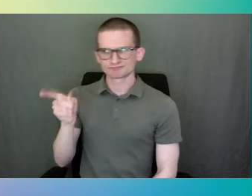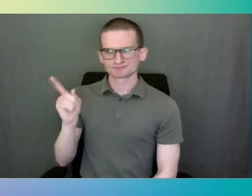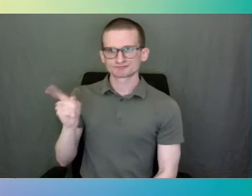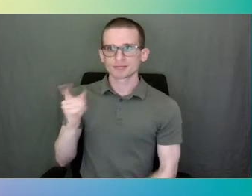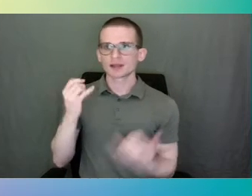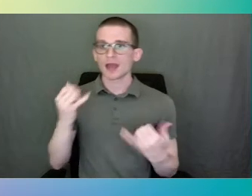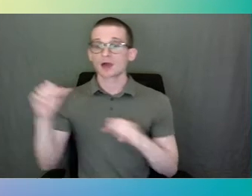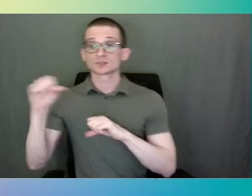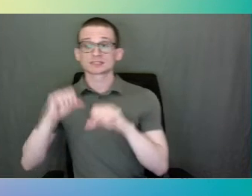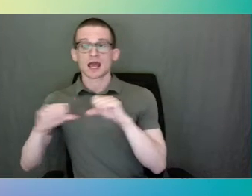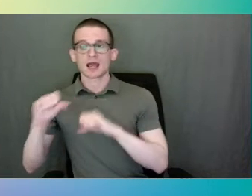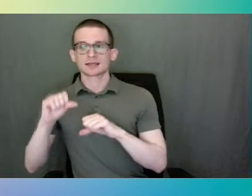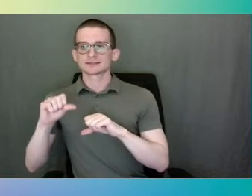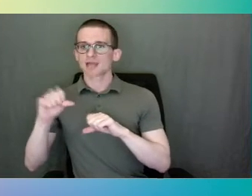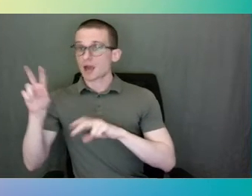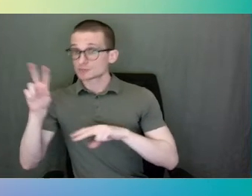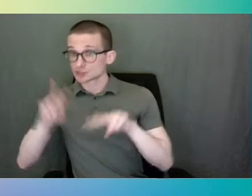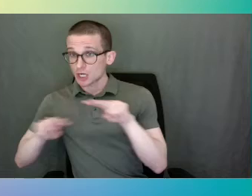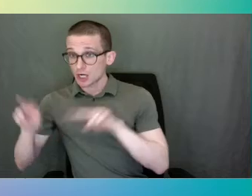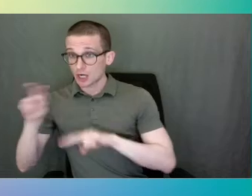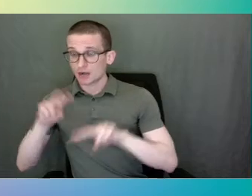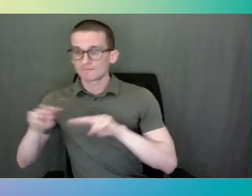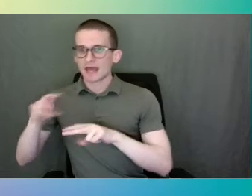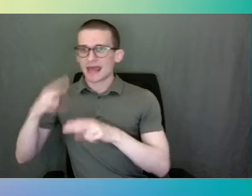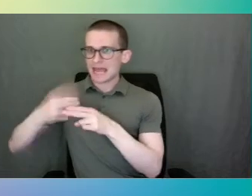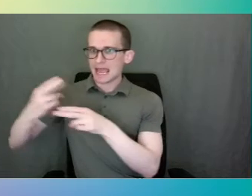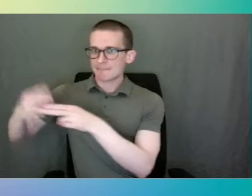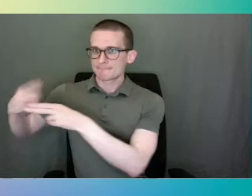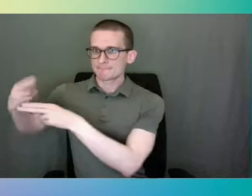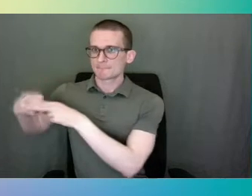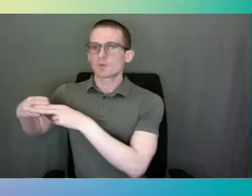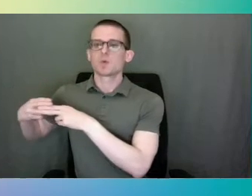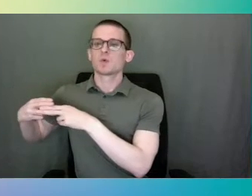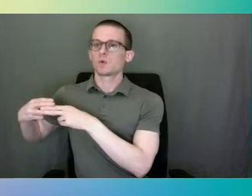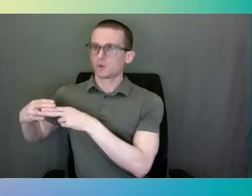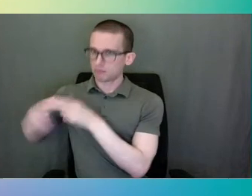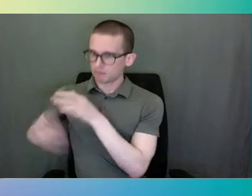observe and name. This is unbelievably important.